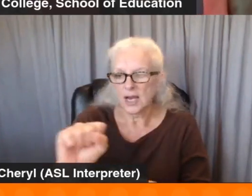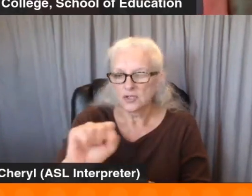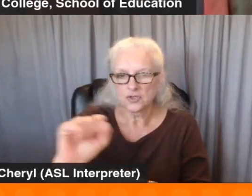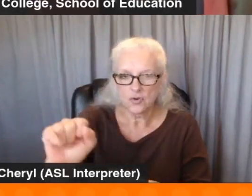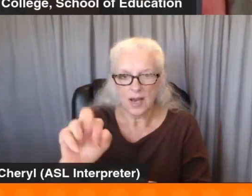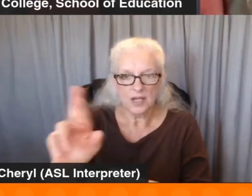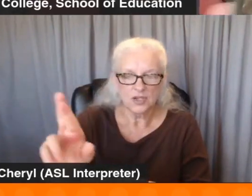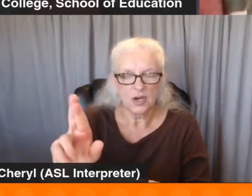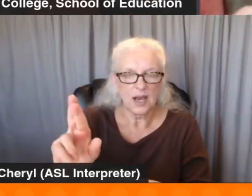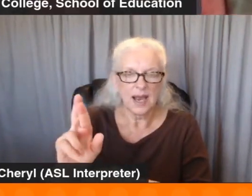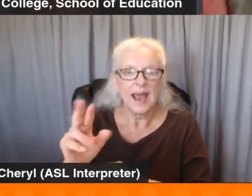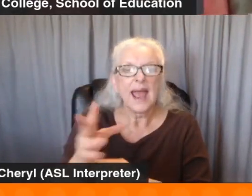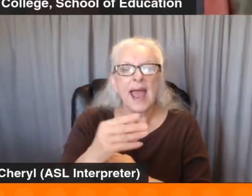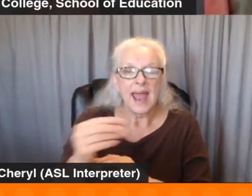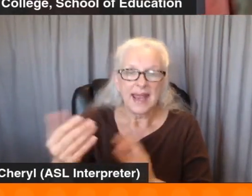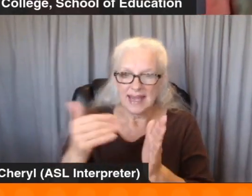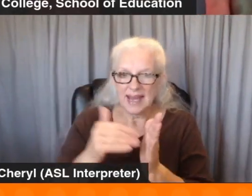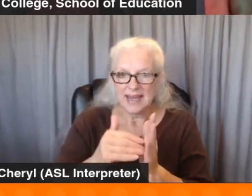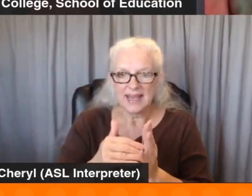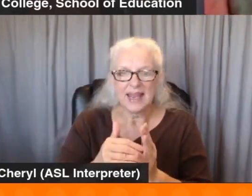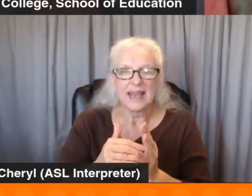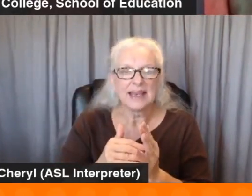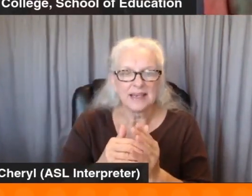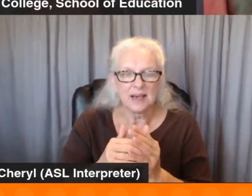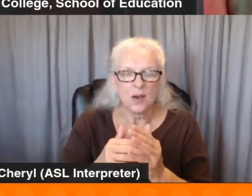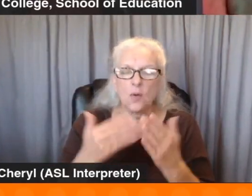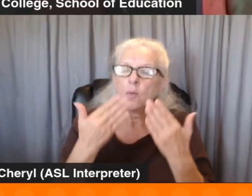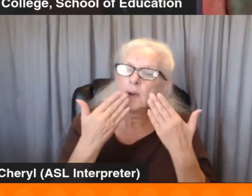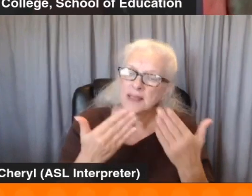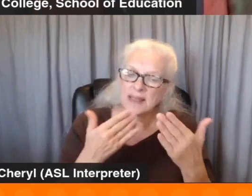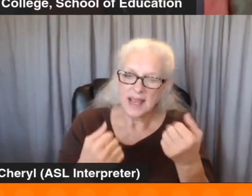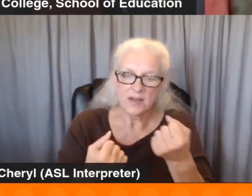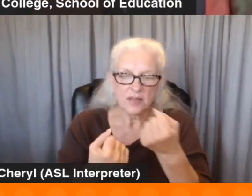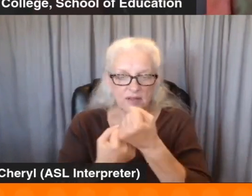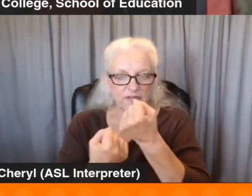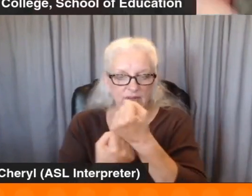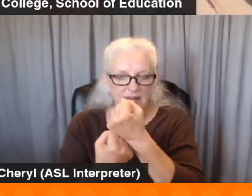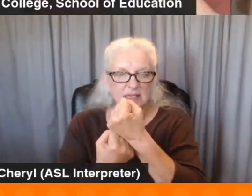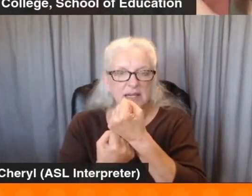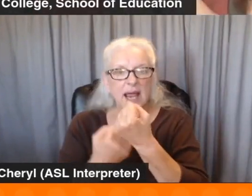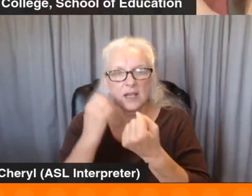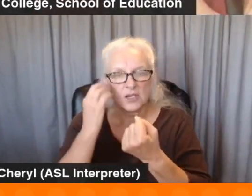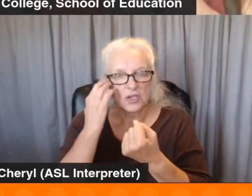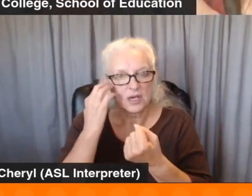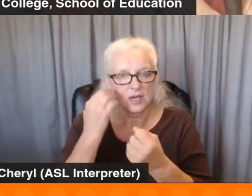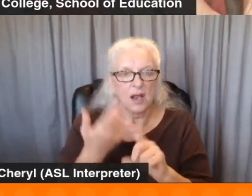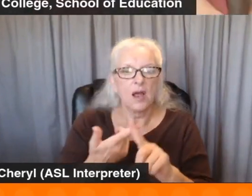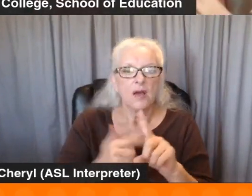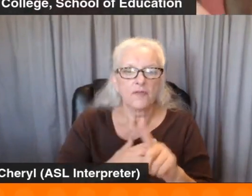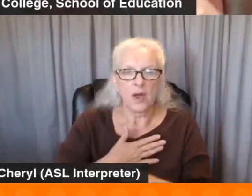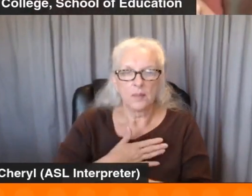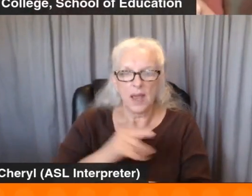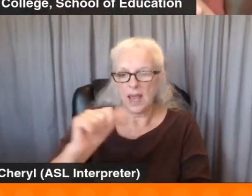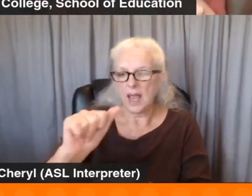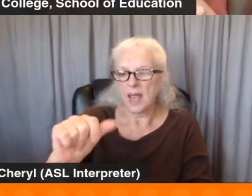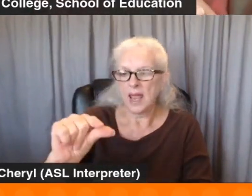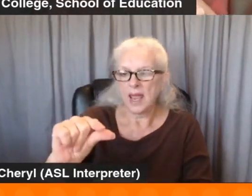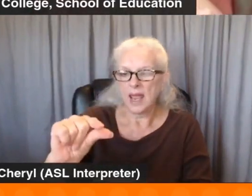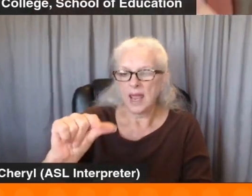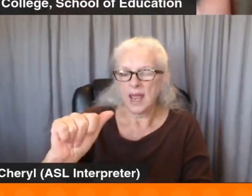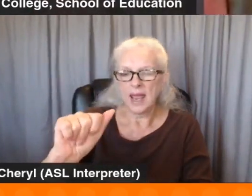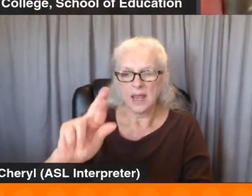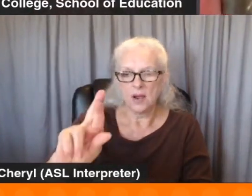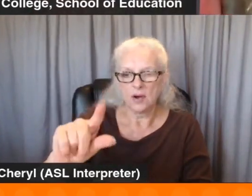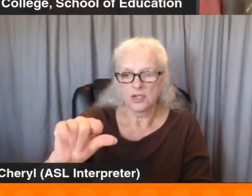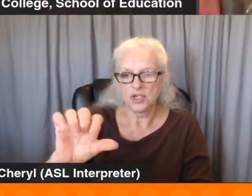and literacy. And again, with the Barkey Foundation, we were able to replicate it in Argentina. As you know, that's my home